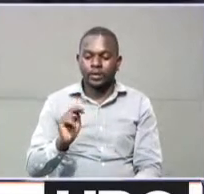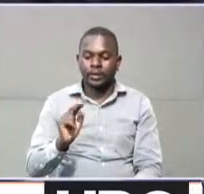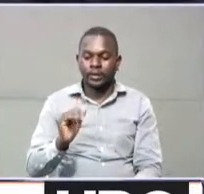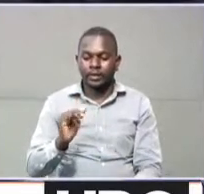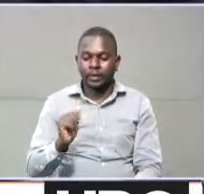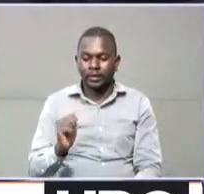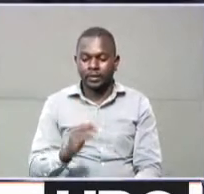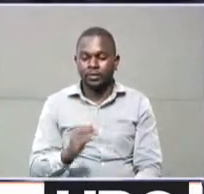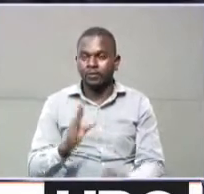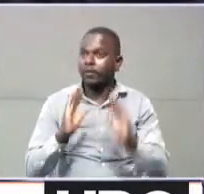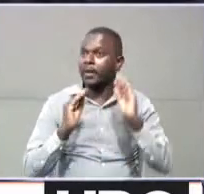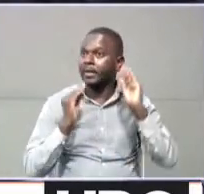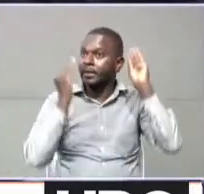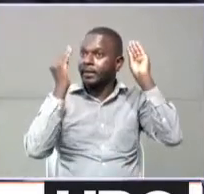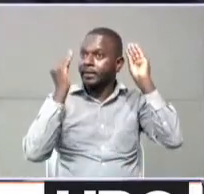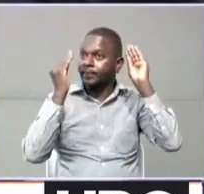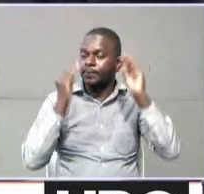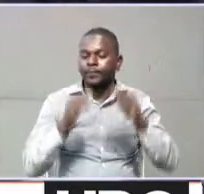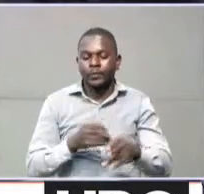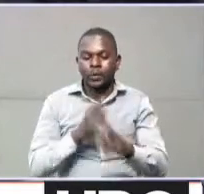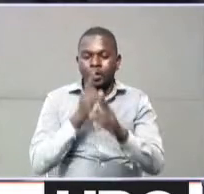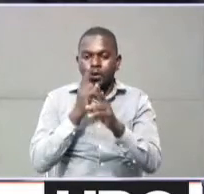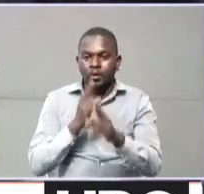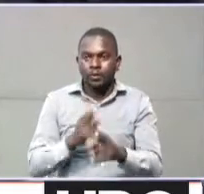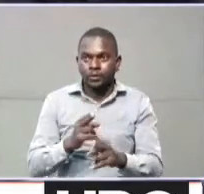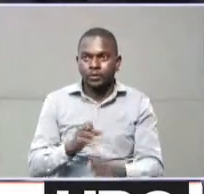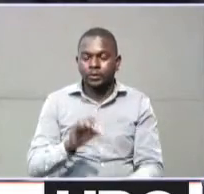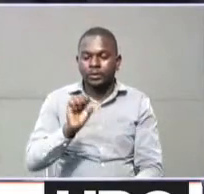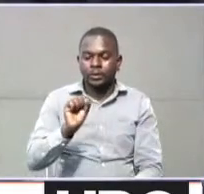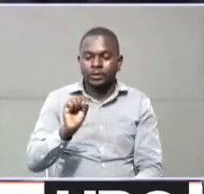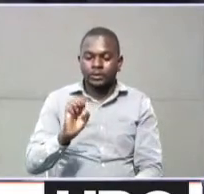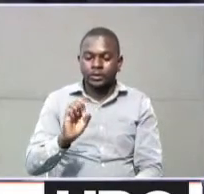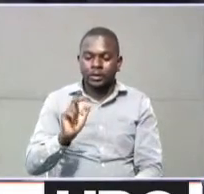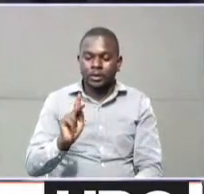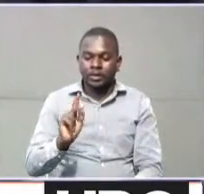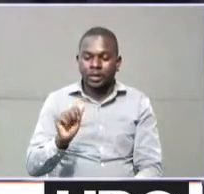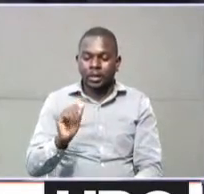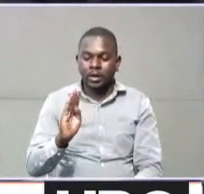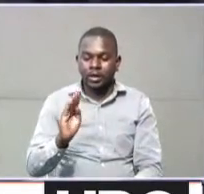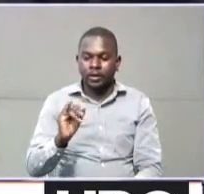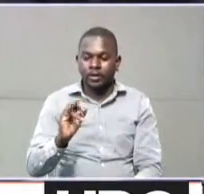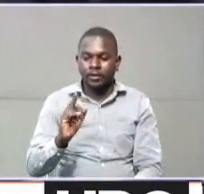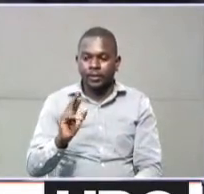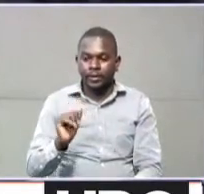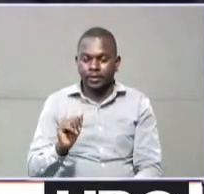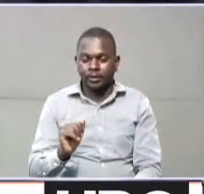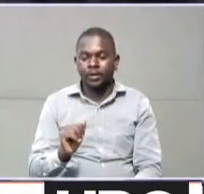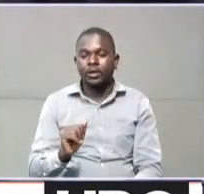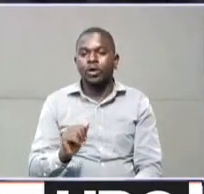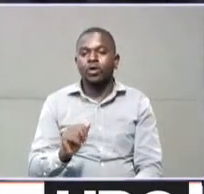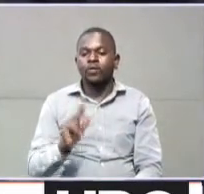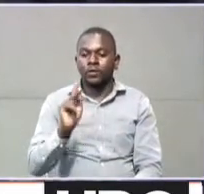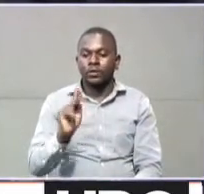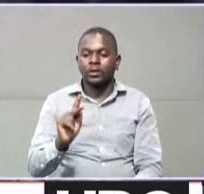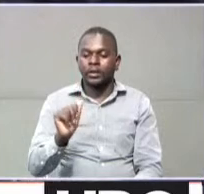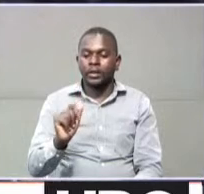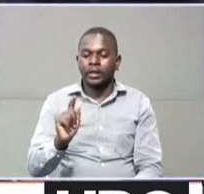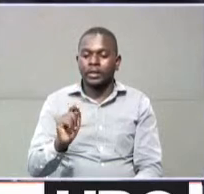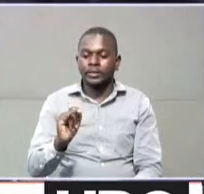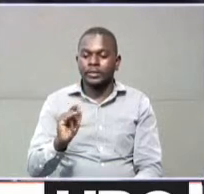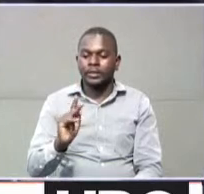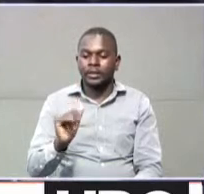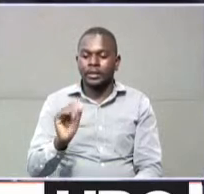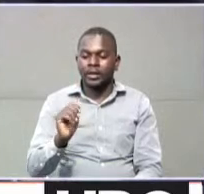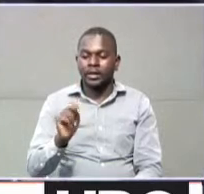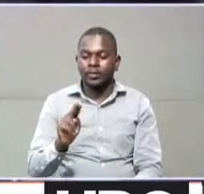india savage the honorable secretary dennis of katikamus house the